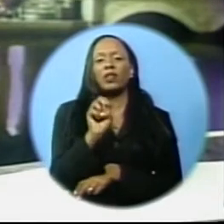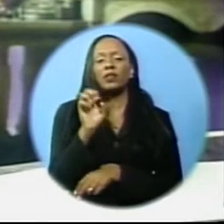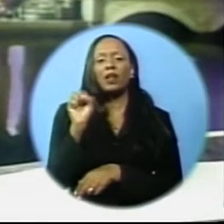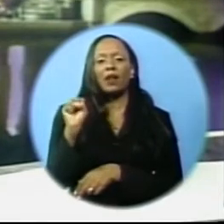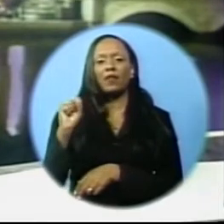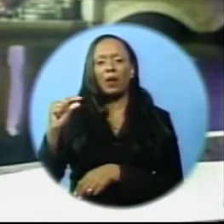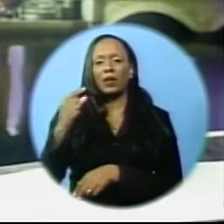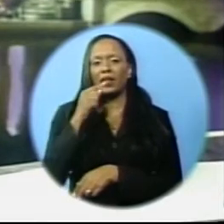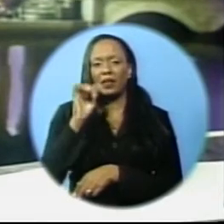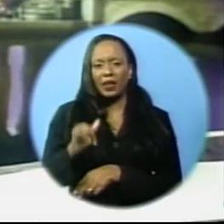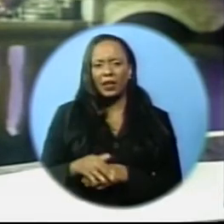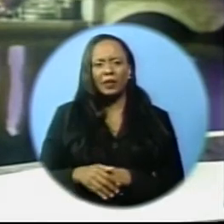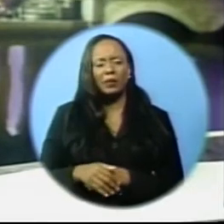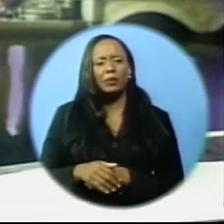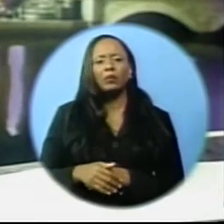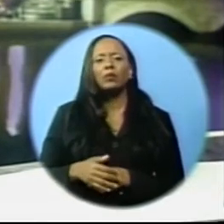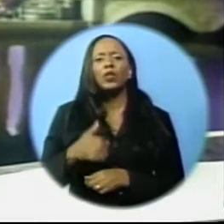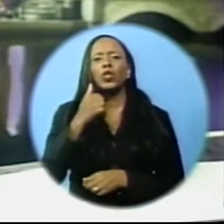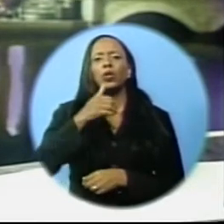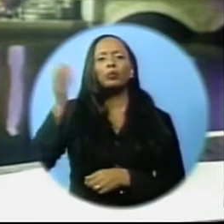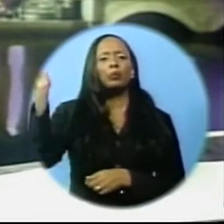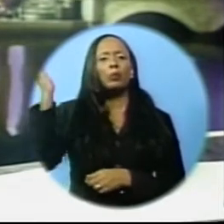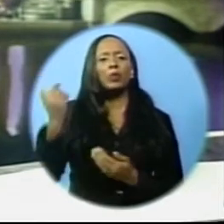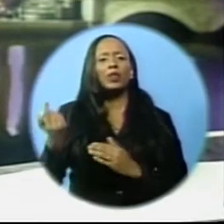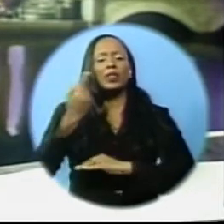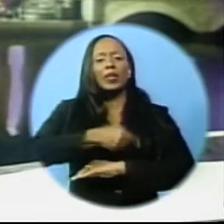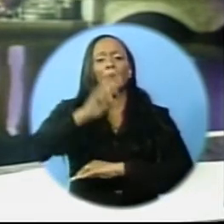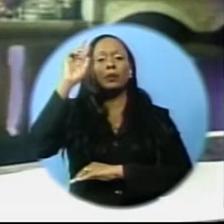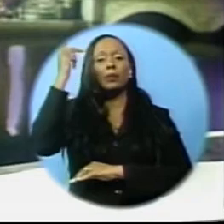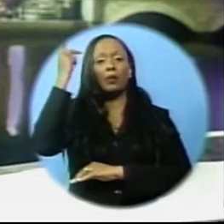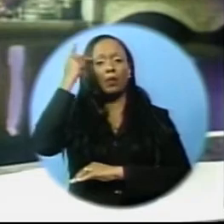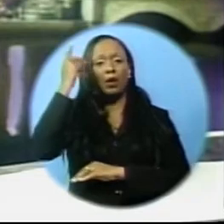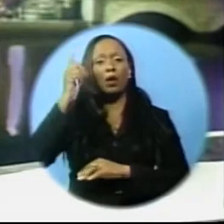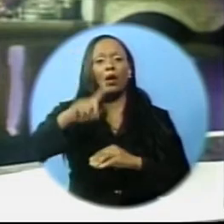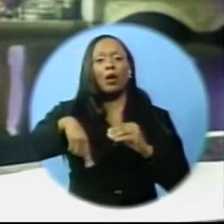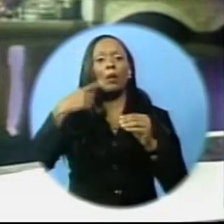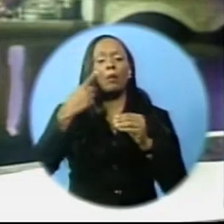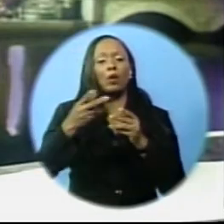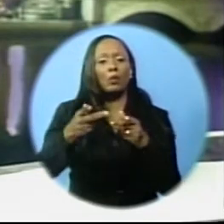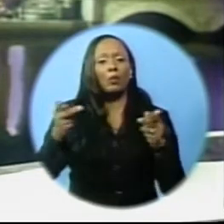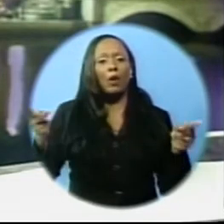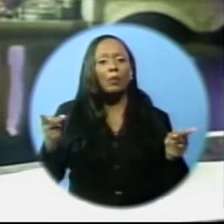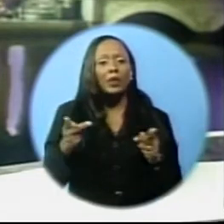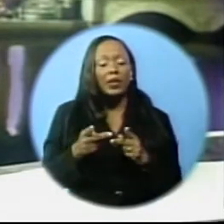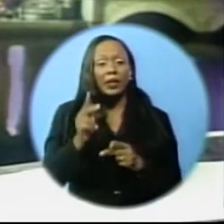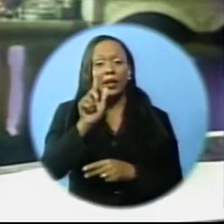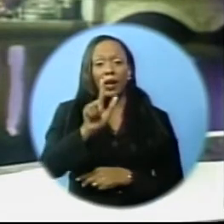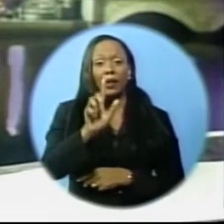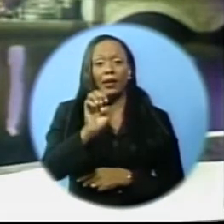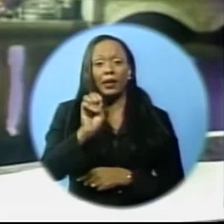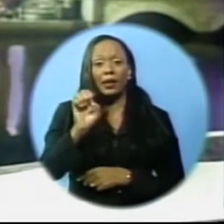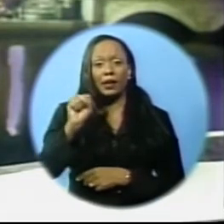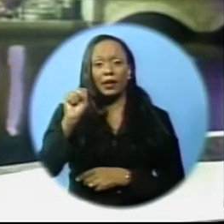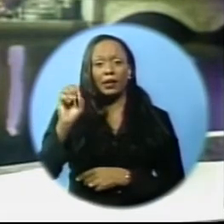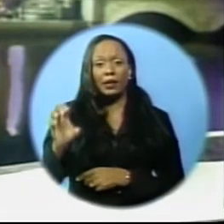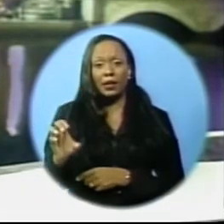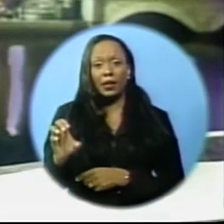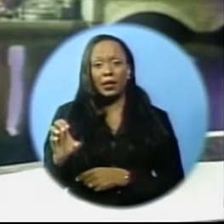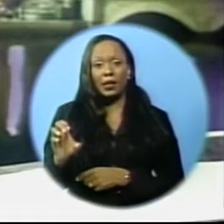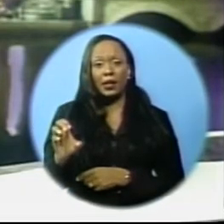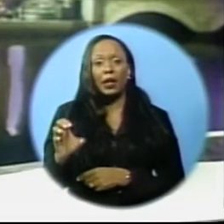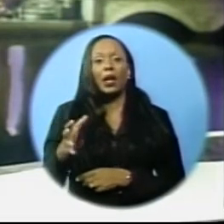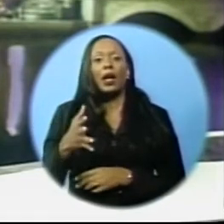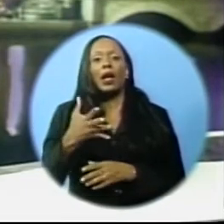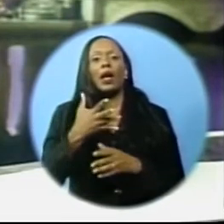Tourism. She was speaking in the Upper House on a resolution to lease the property that comprises the LESC to Barbados